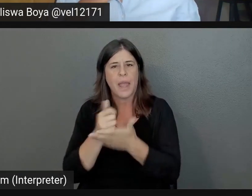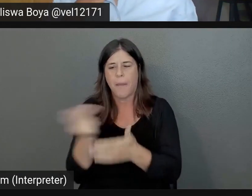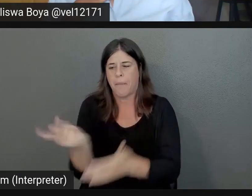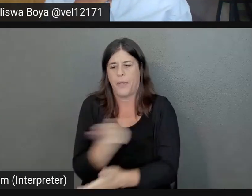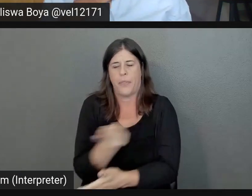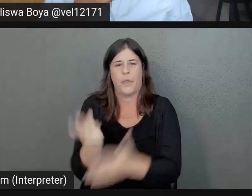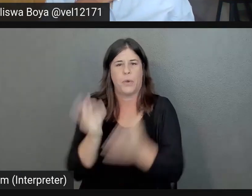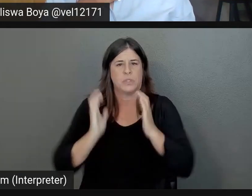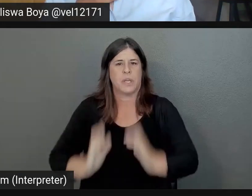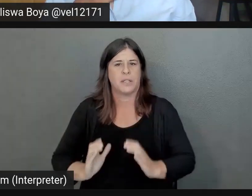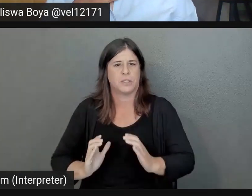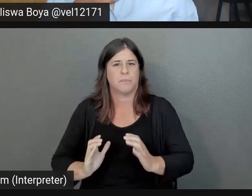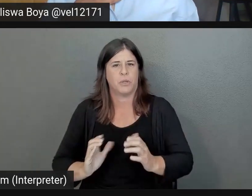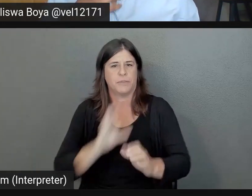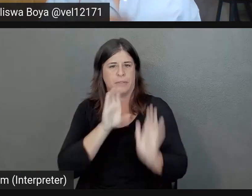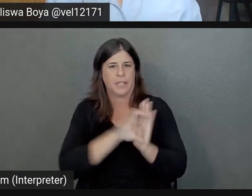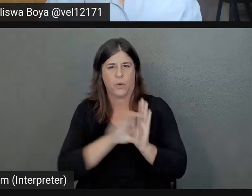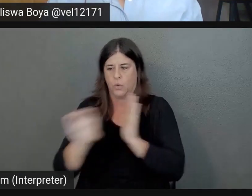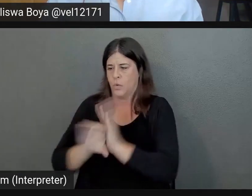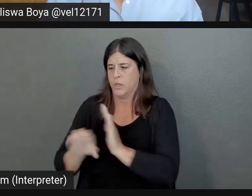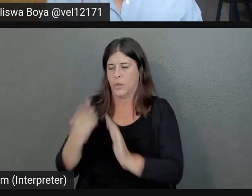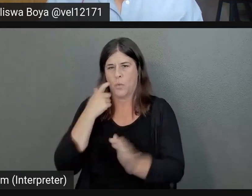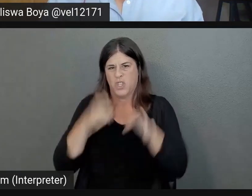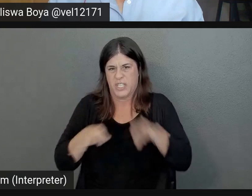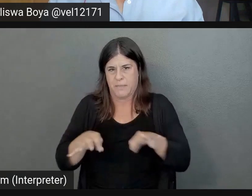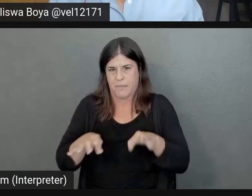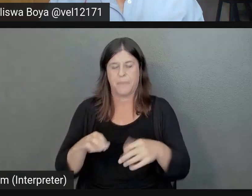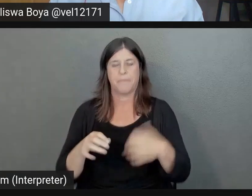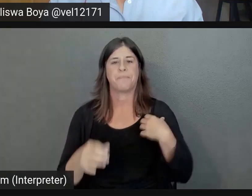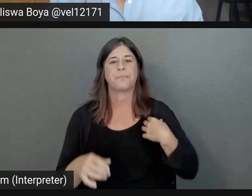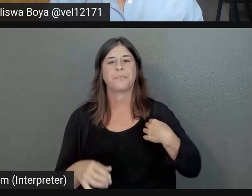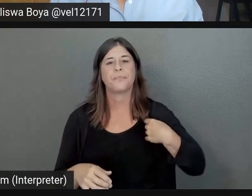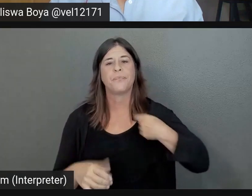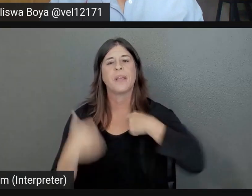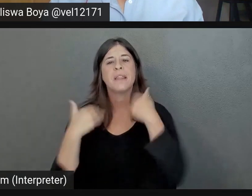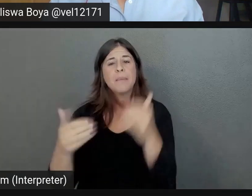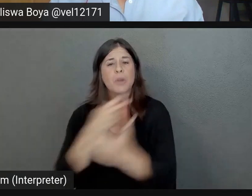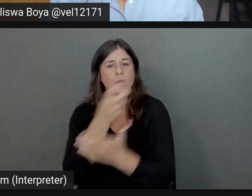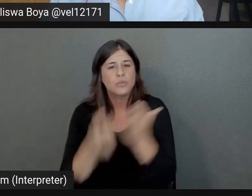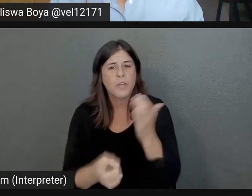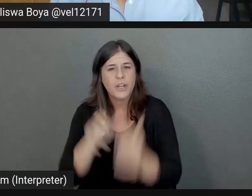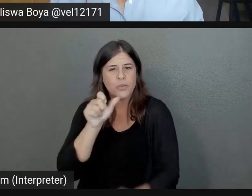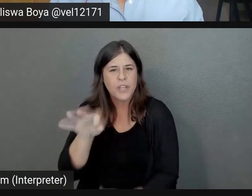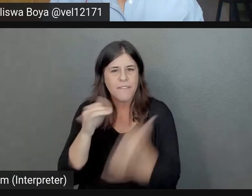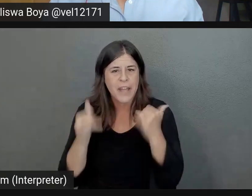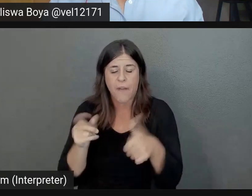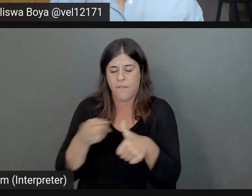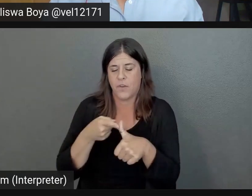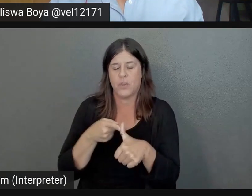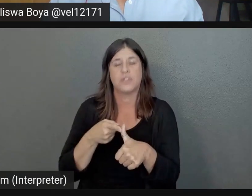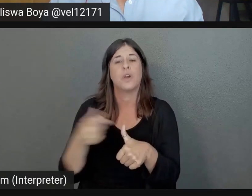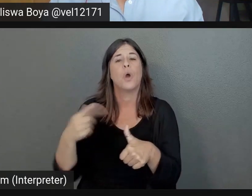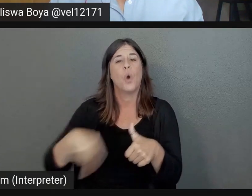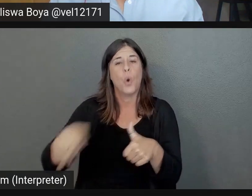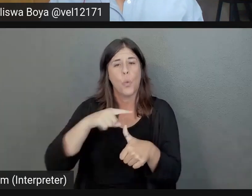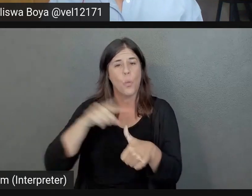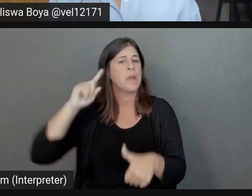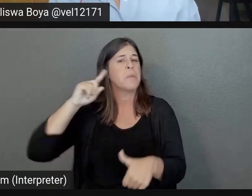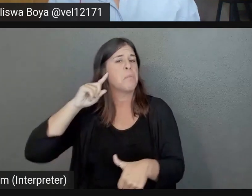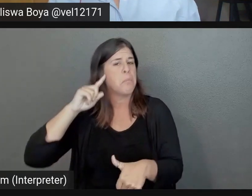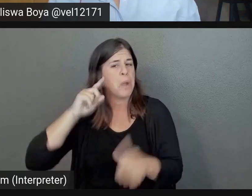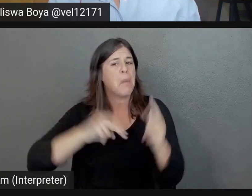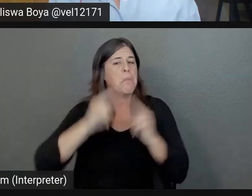customer personas that we just identified earlier. So let me get straight into it, Jeff. First, we heard from builders